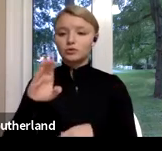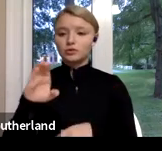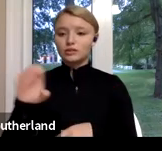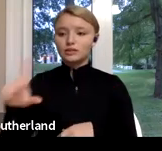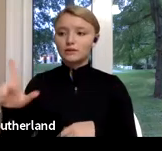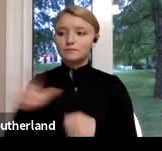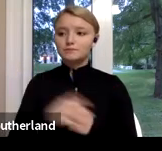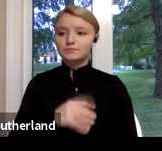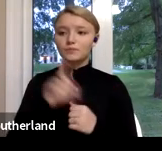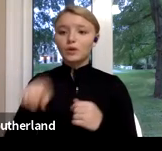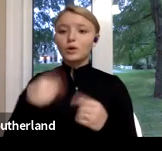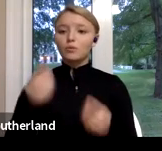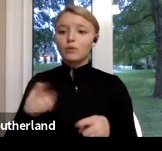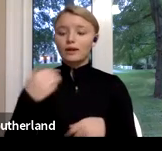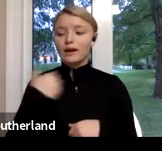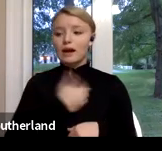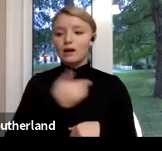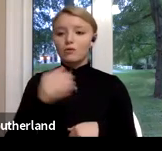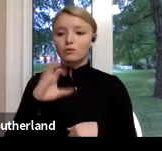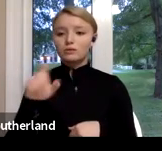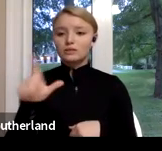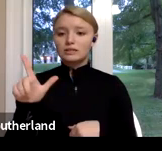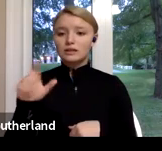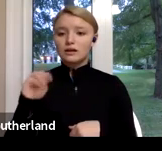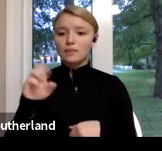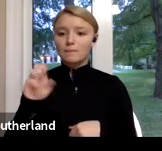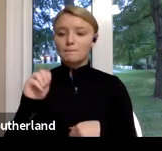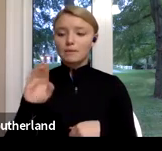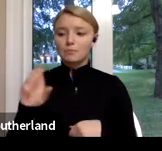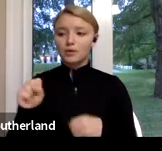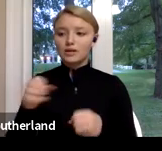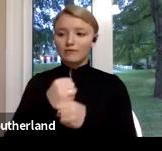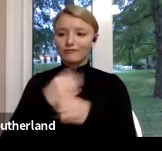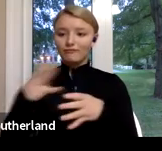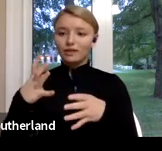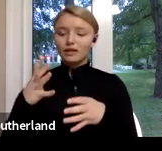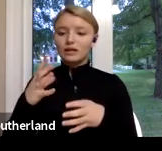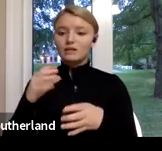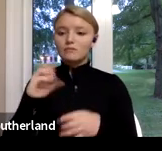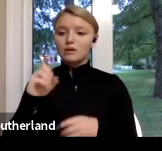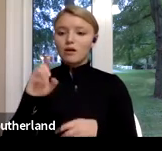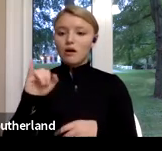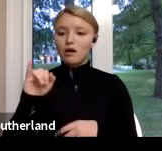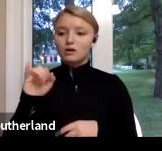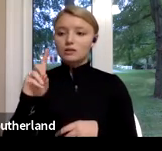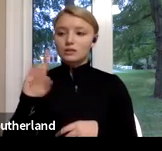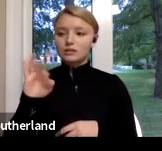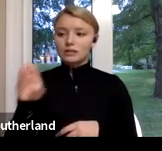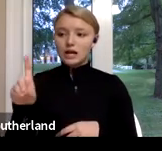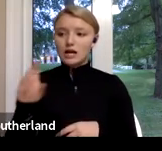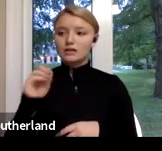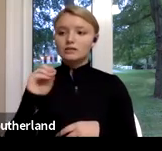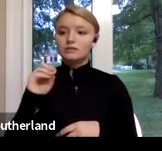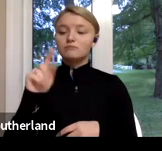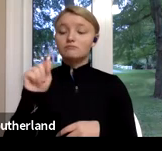membranes are inflamed, oxidized, toxic, and lacking